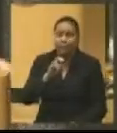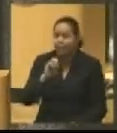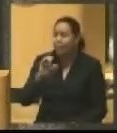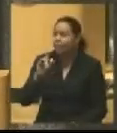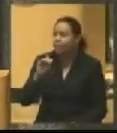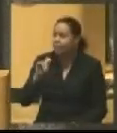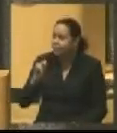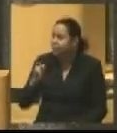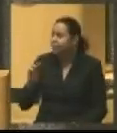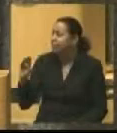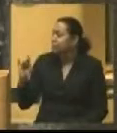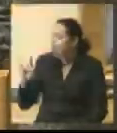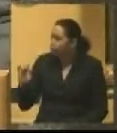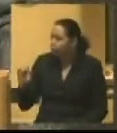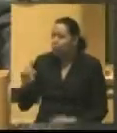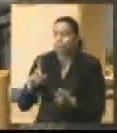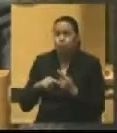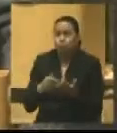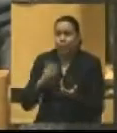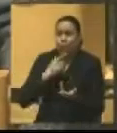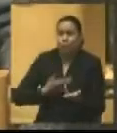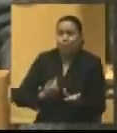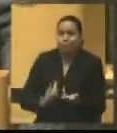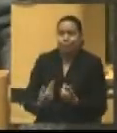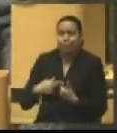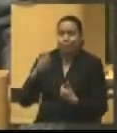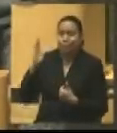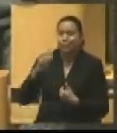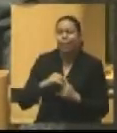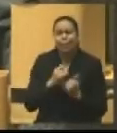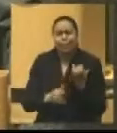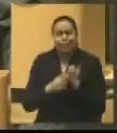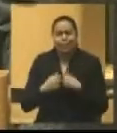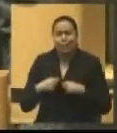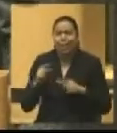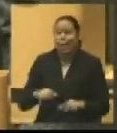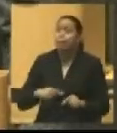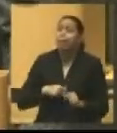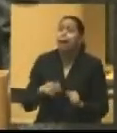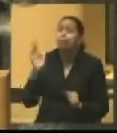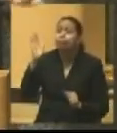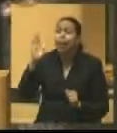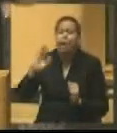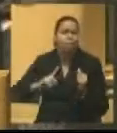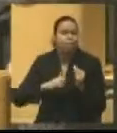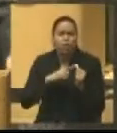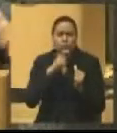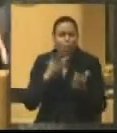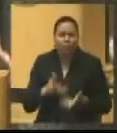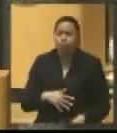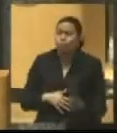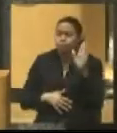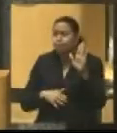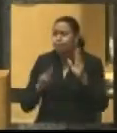Burlingame for extending this invitation. The last time I spoke here, I finished my talk, and the first hand that went up was Michael's. Michael